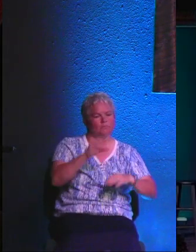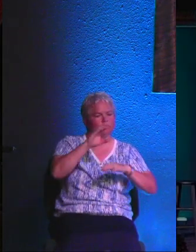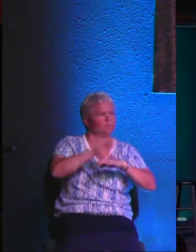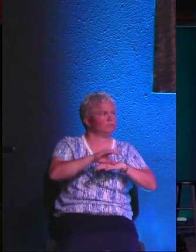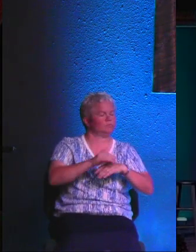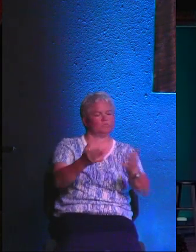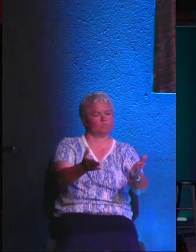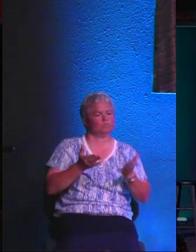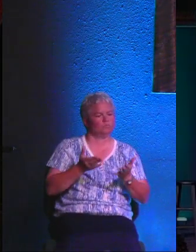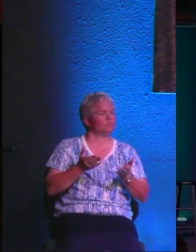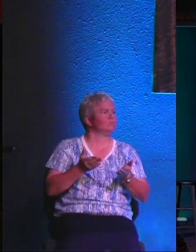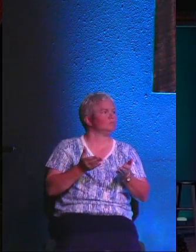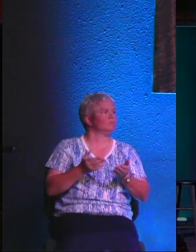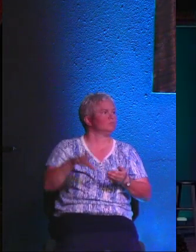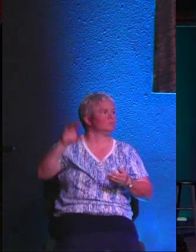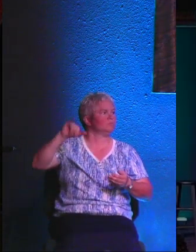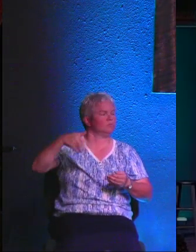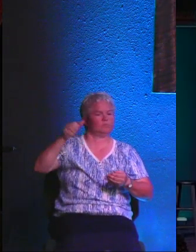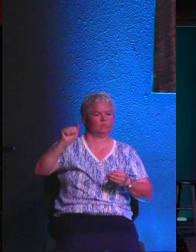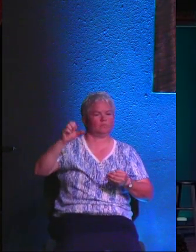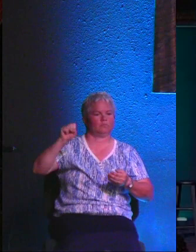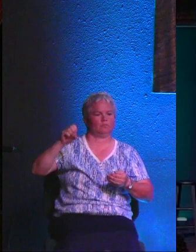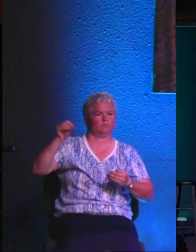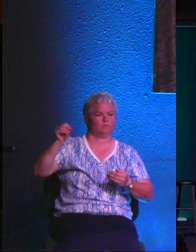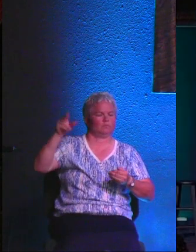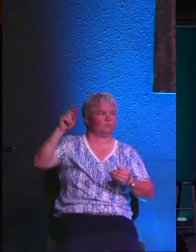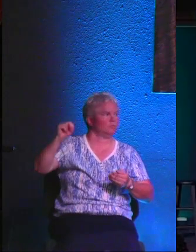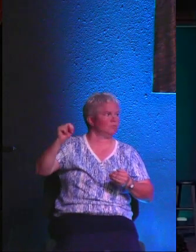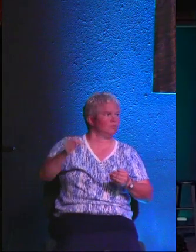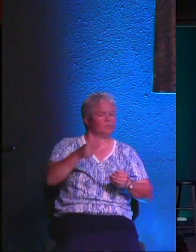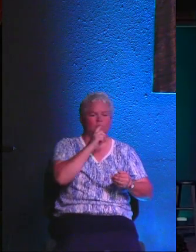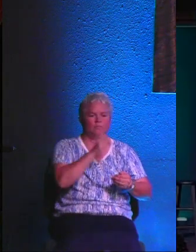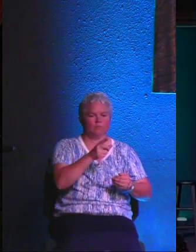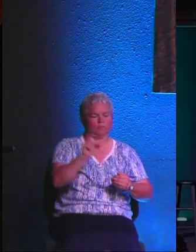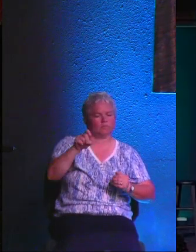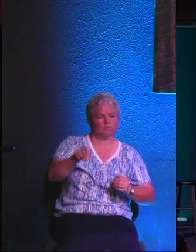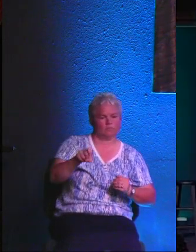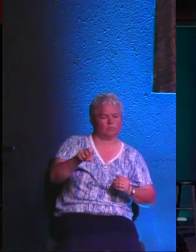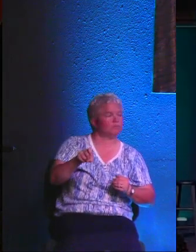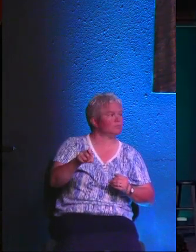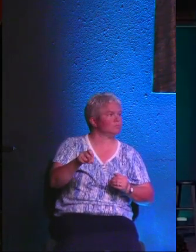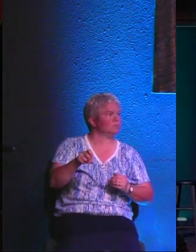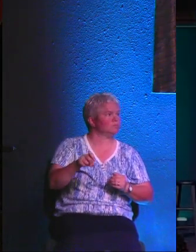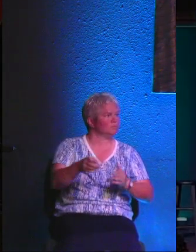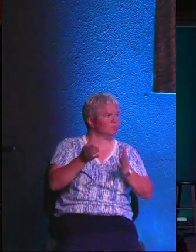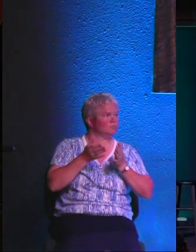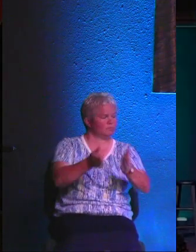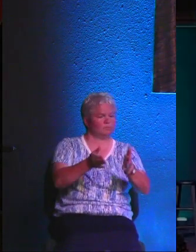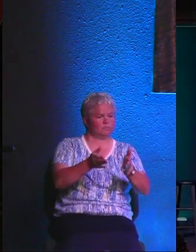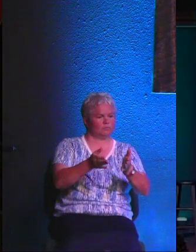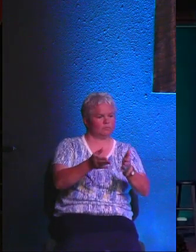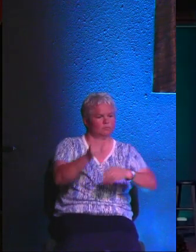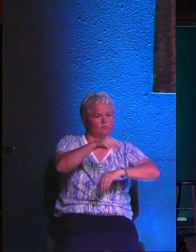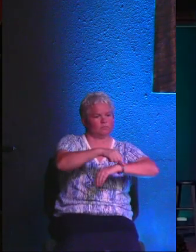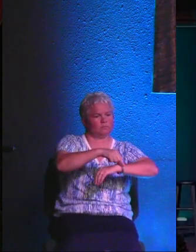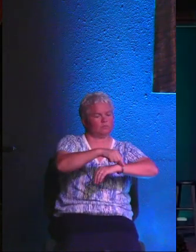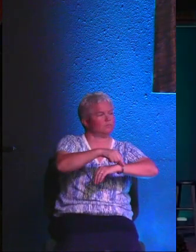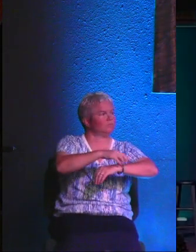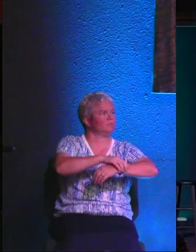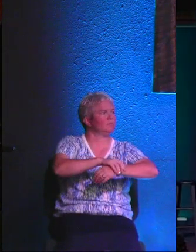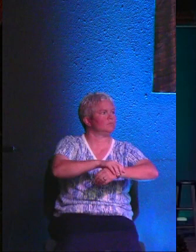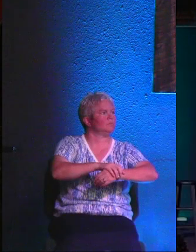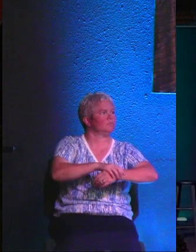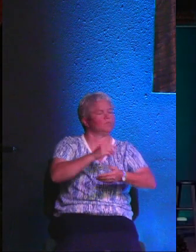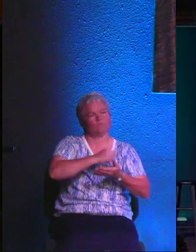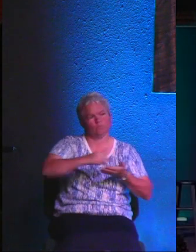here for accepting me. And I thank you, Jason, for like talking to me whenever I need you and for just giving me this opportunity. And I